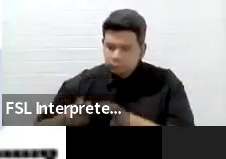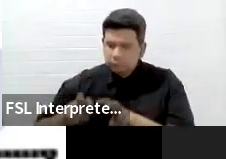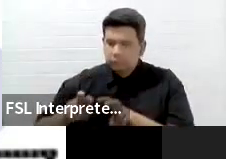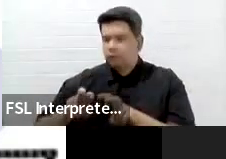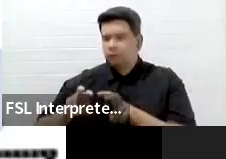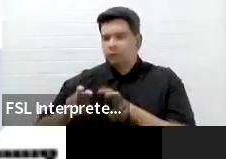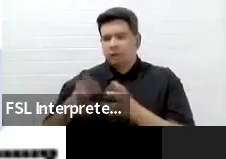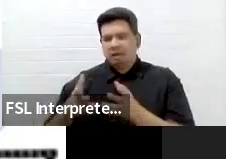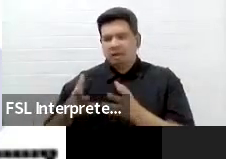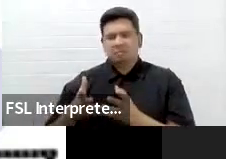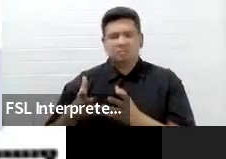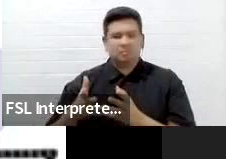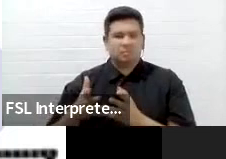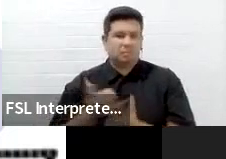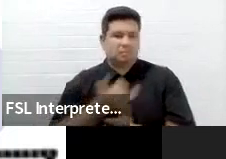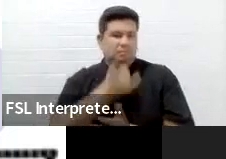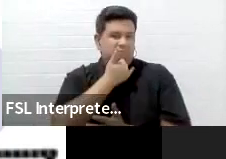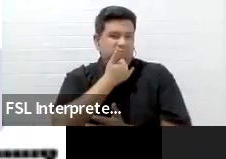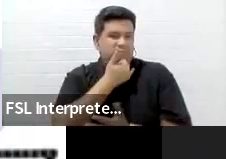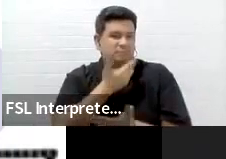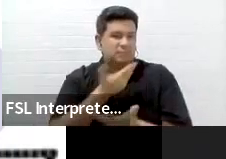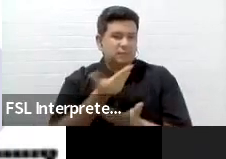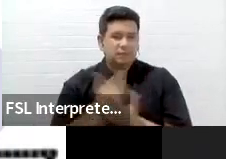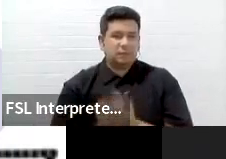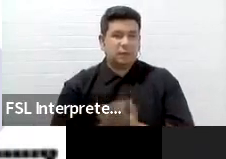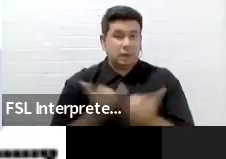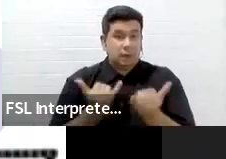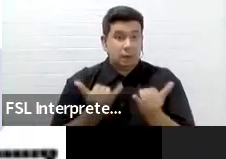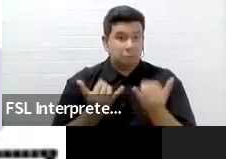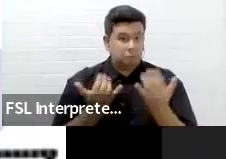we already developed a vaccine. Initial